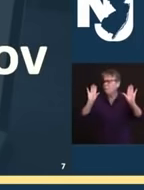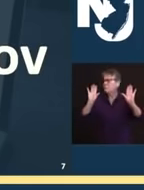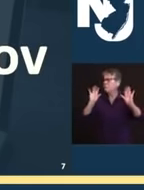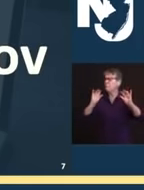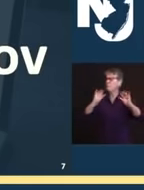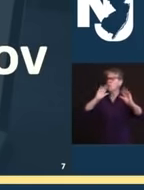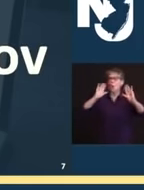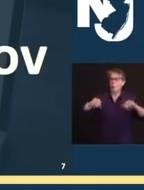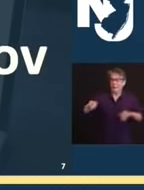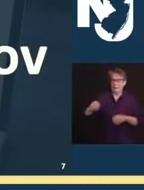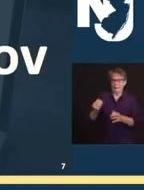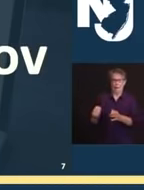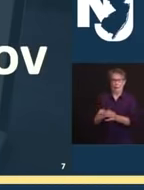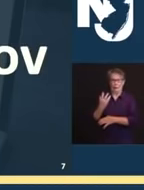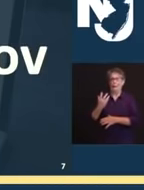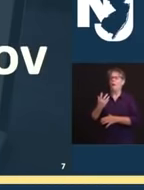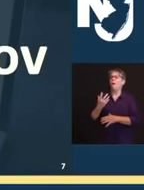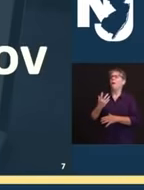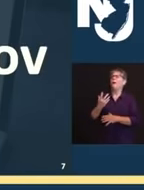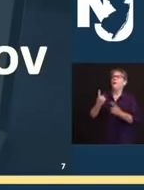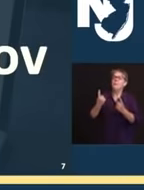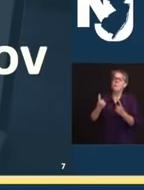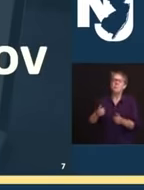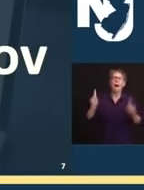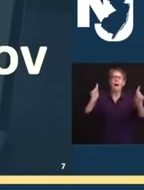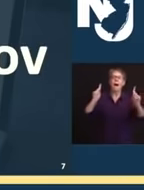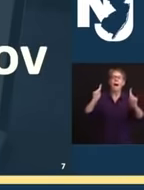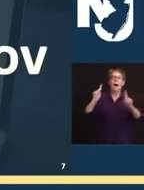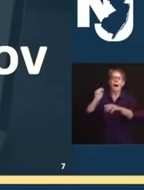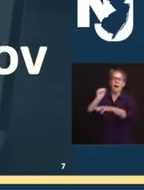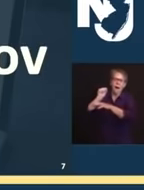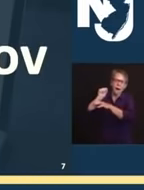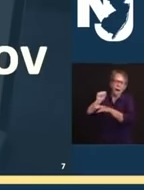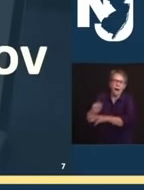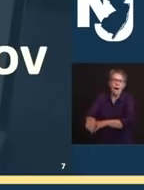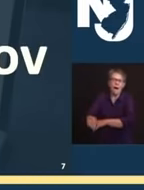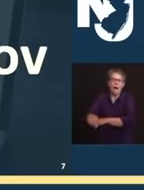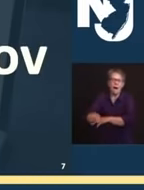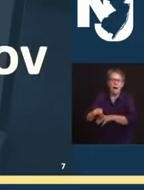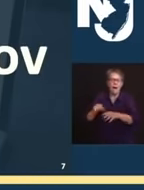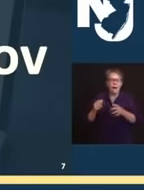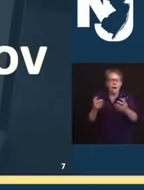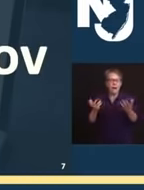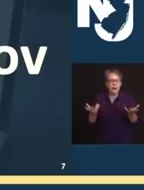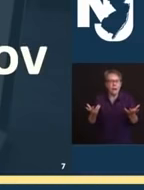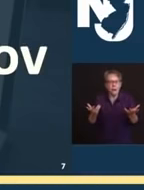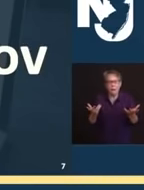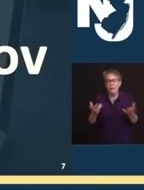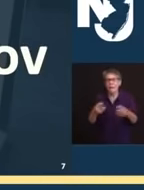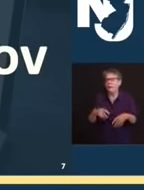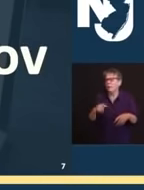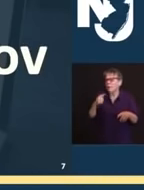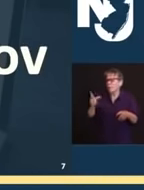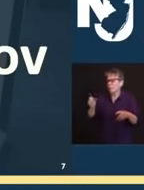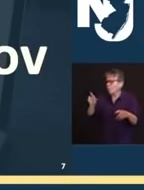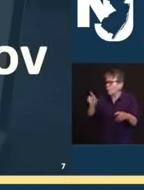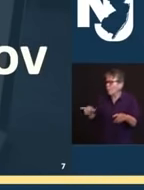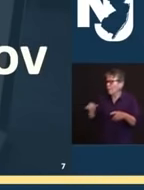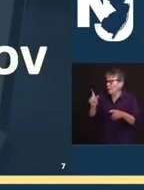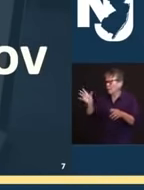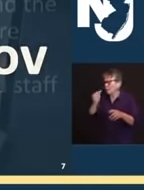and I apologize for switching gears all over the place, Corey, I appreciate your patience. A couple of other announcements before we get to the daily